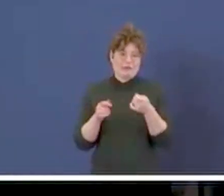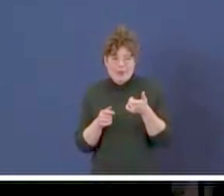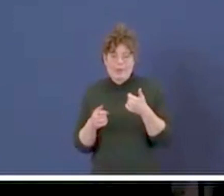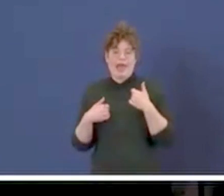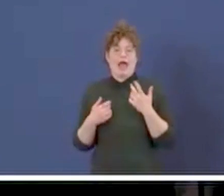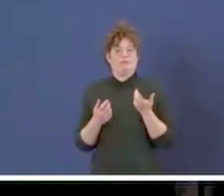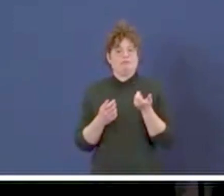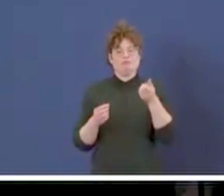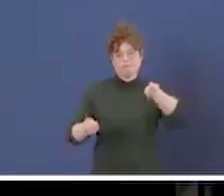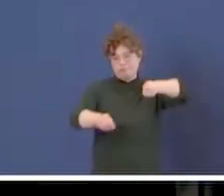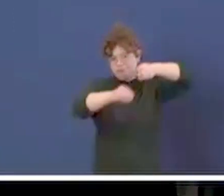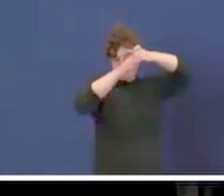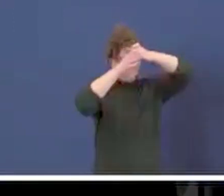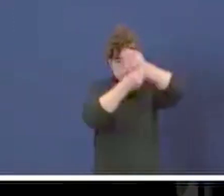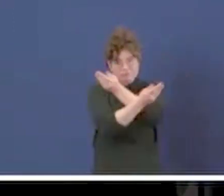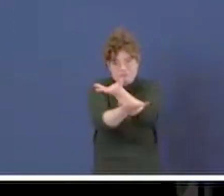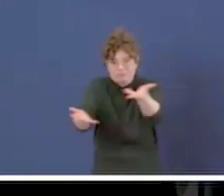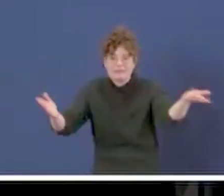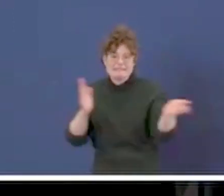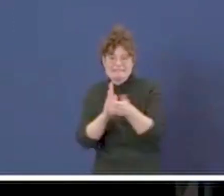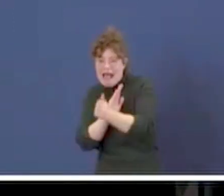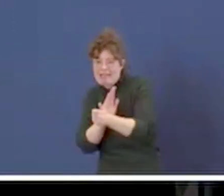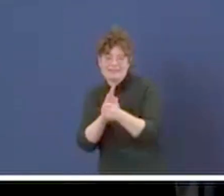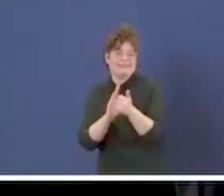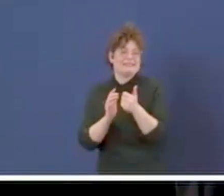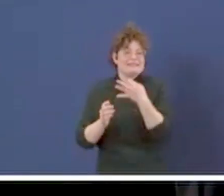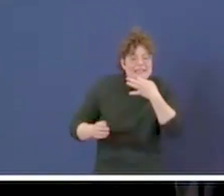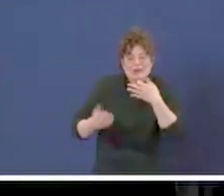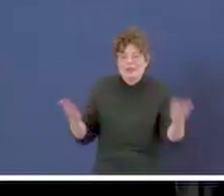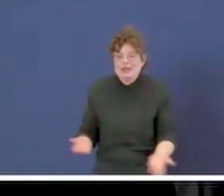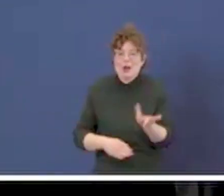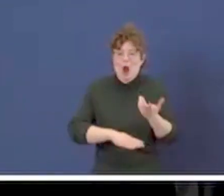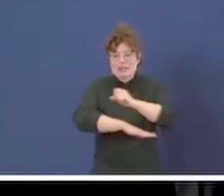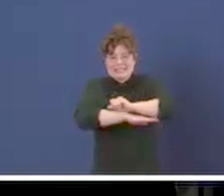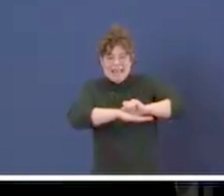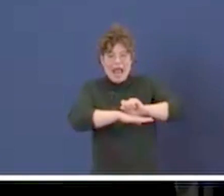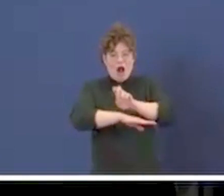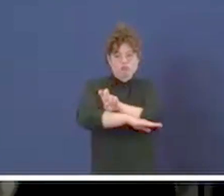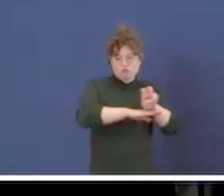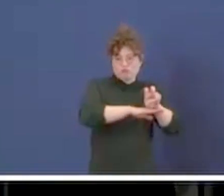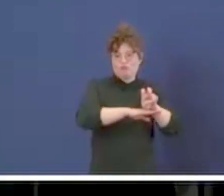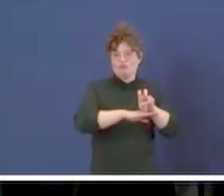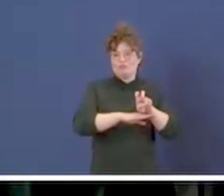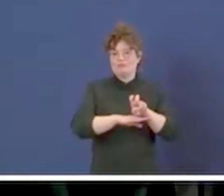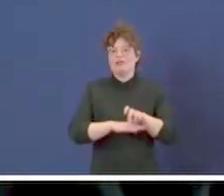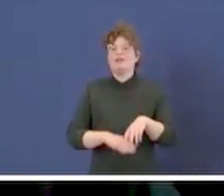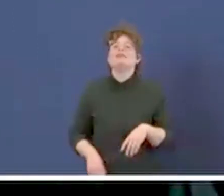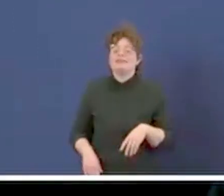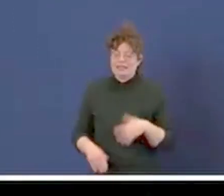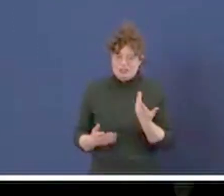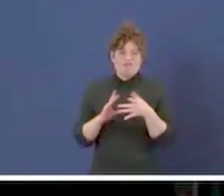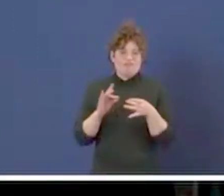of knowledge and talent and skill up here on the stage, and I'm excited to just bring you a little bit